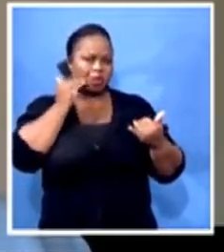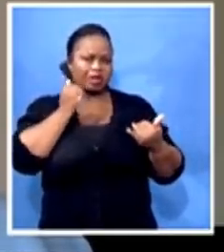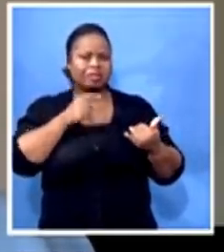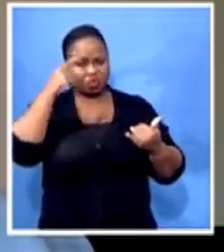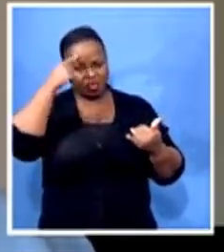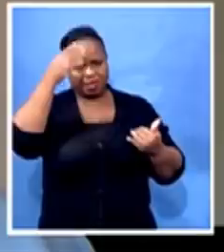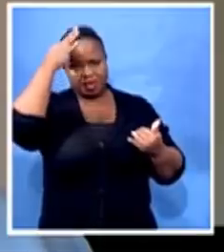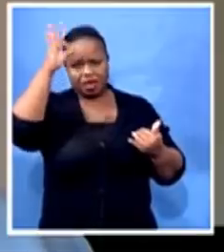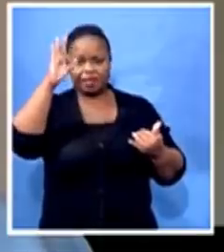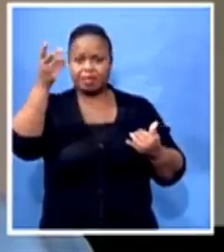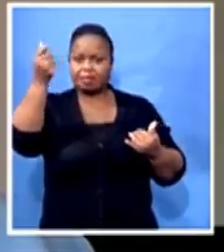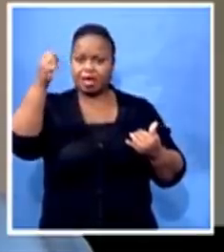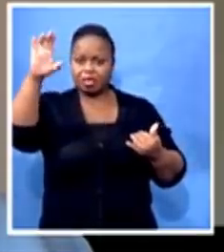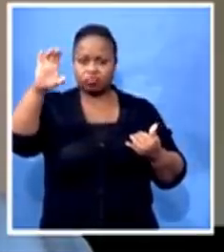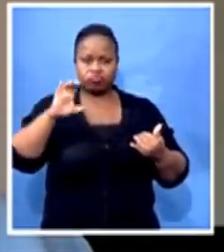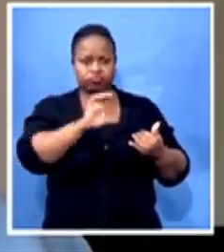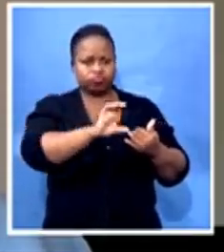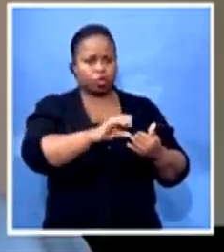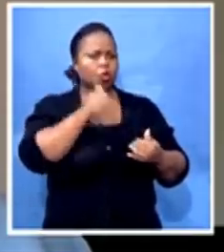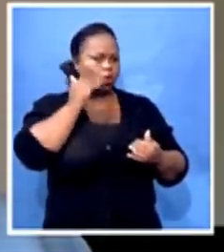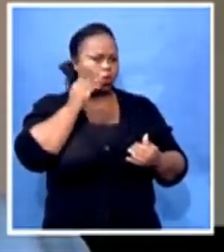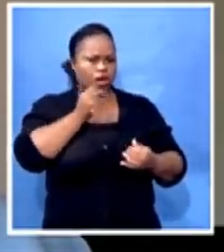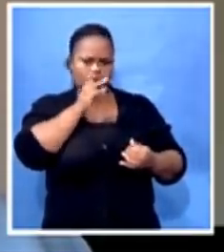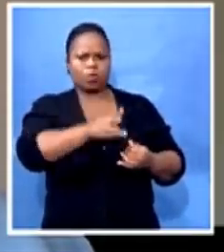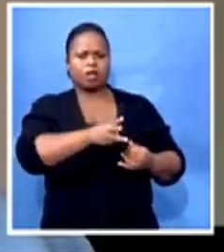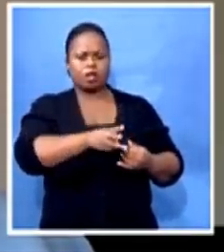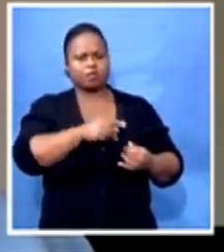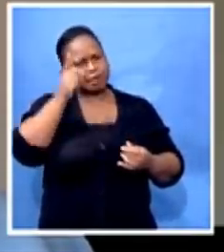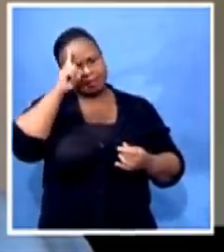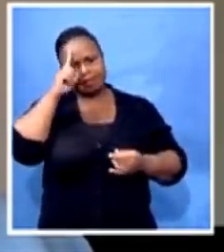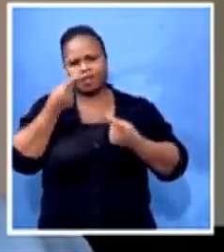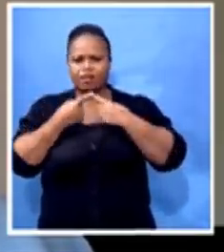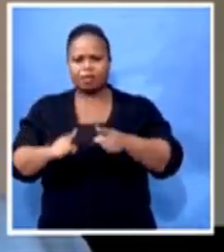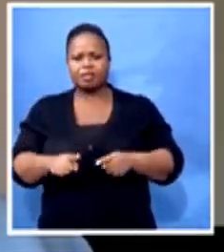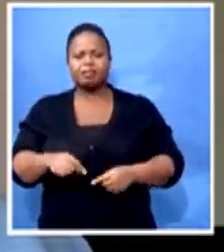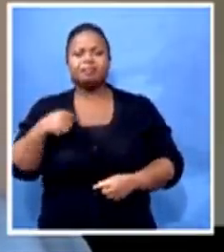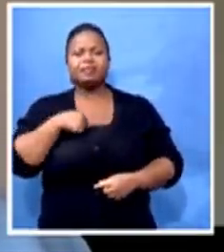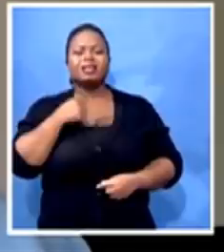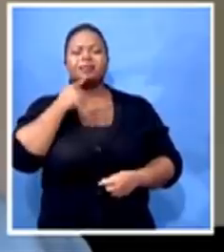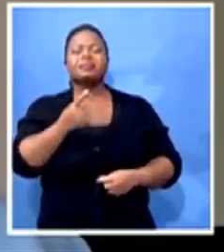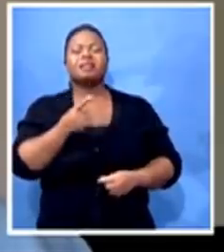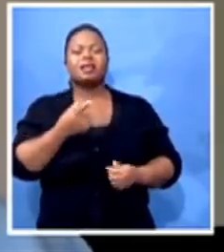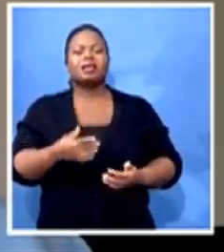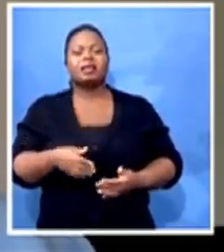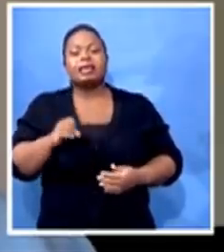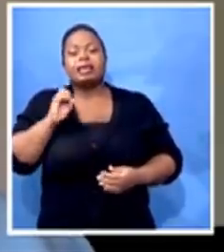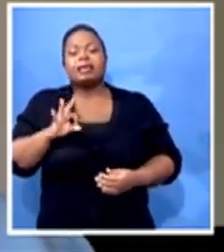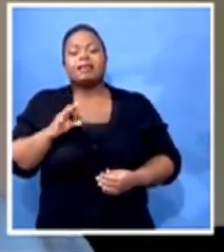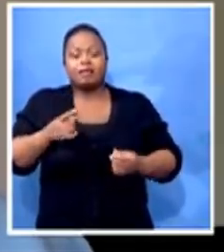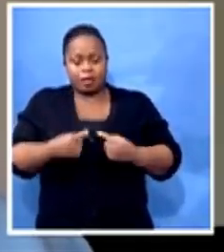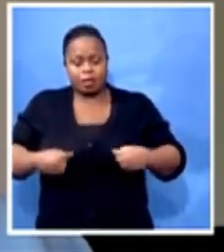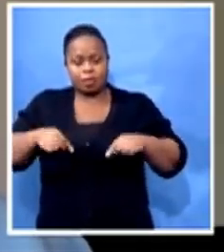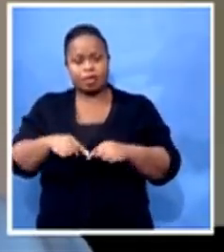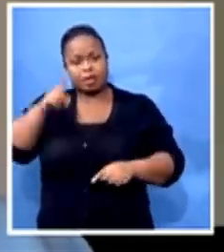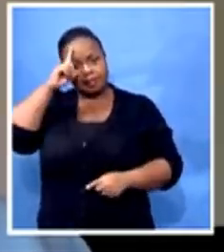that we would have needed, we would have been in a better place if, as black business in 1994, when